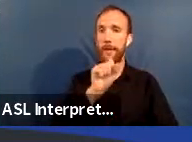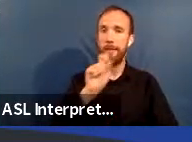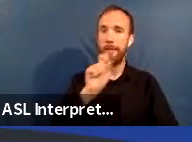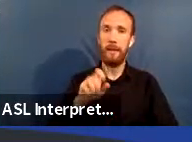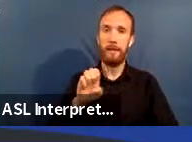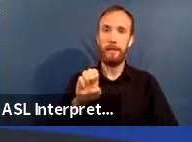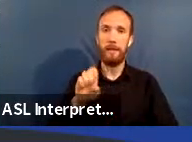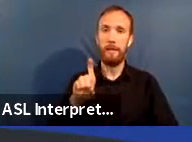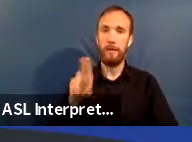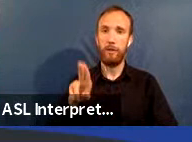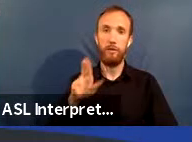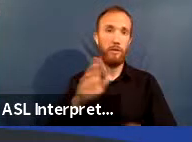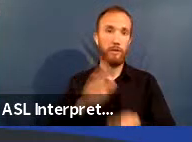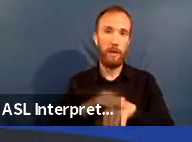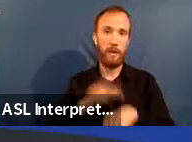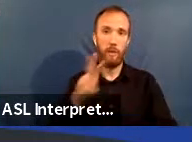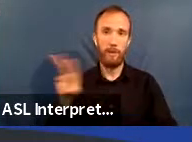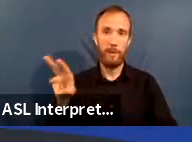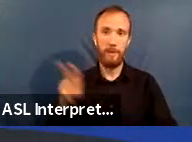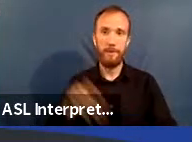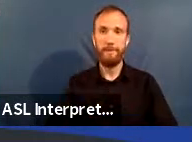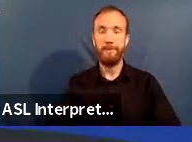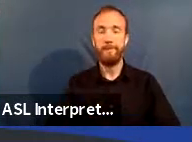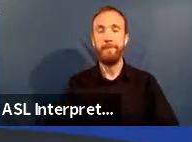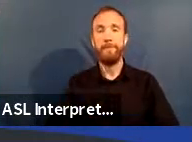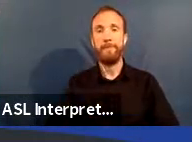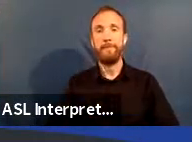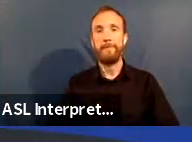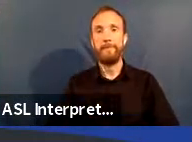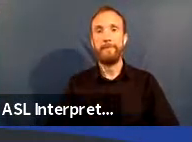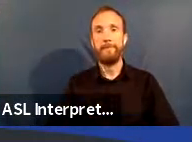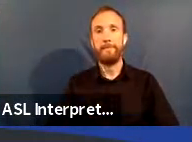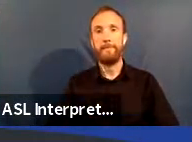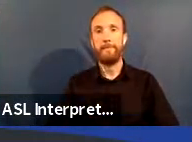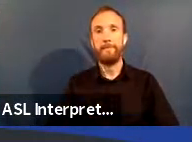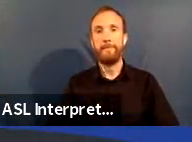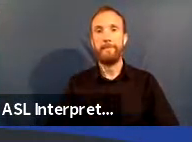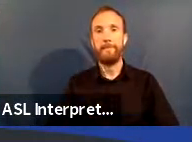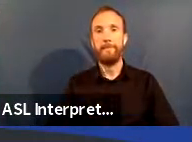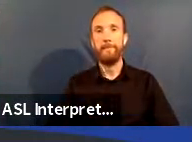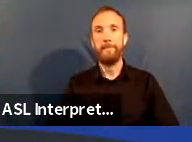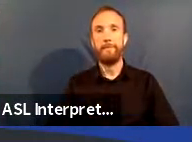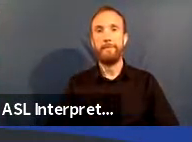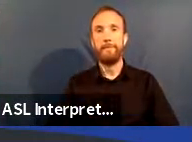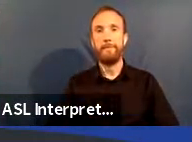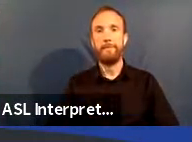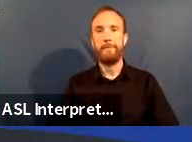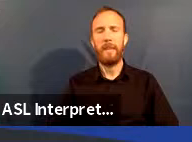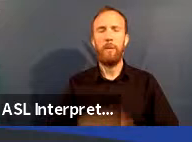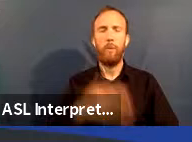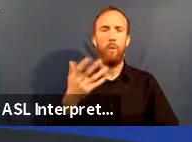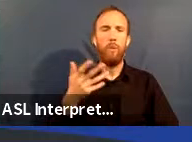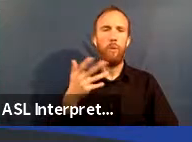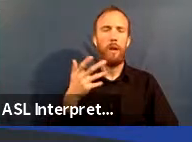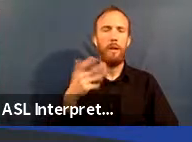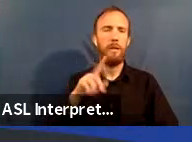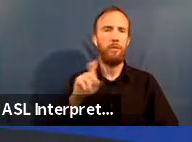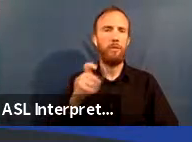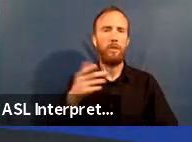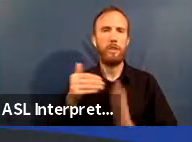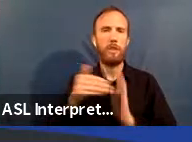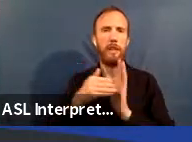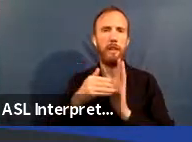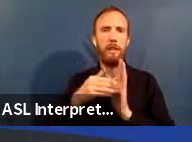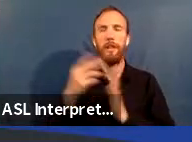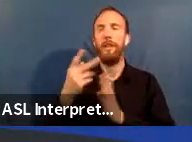then as far as the status, what was the question? Our